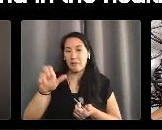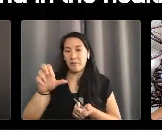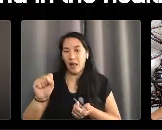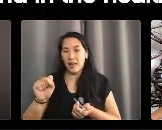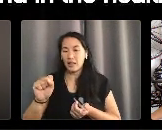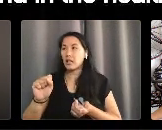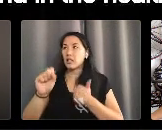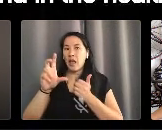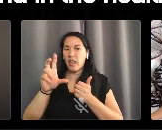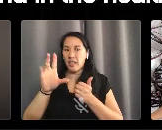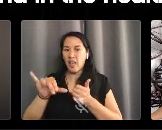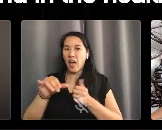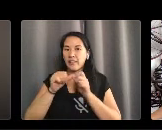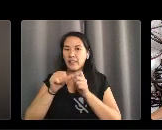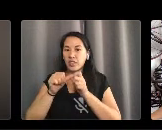that we use.